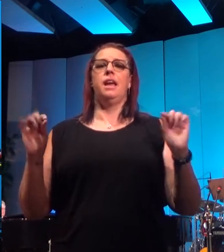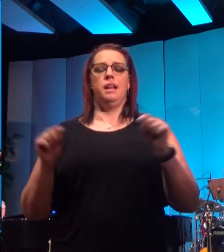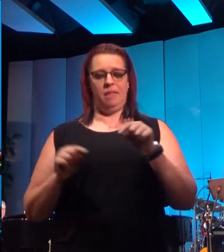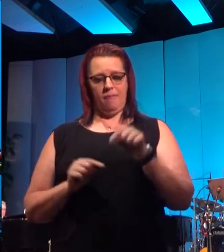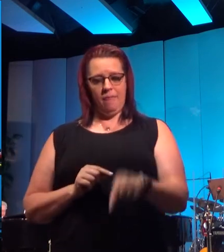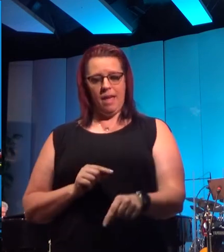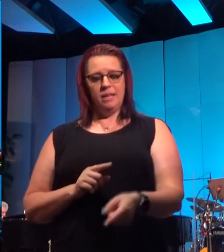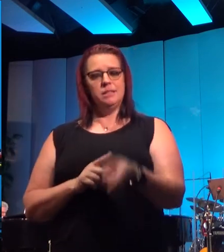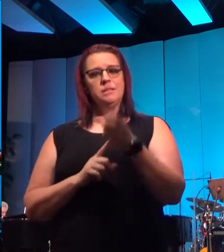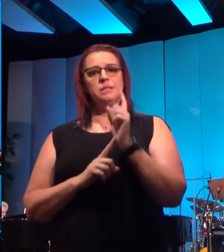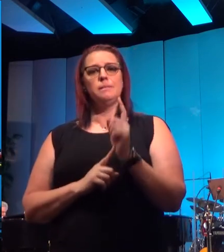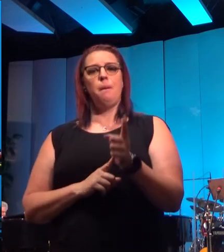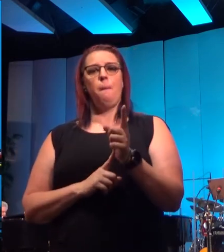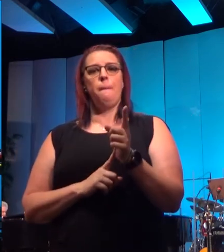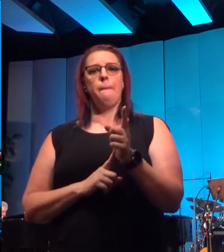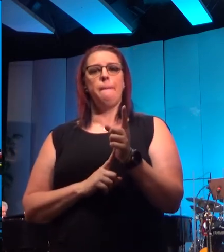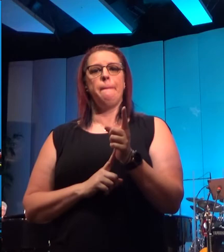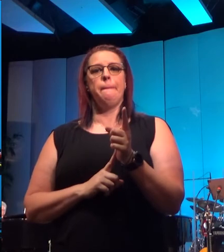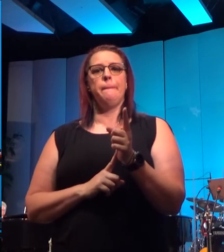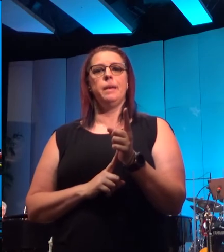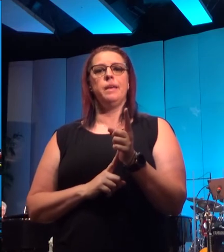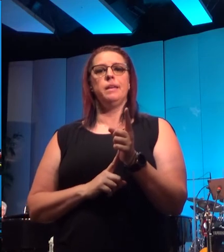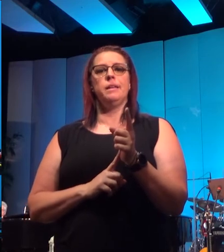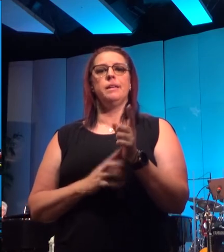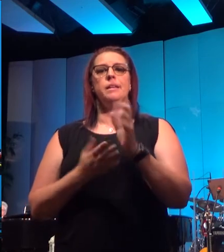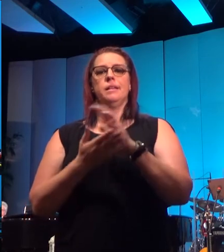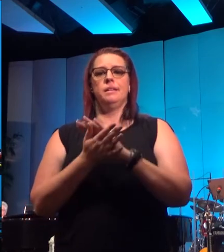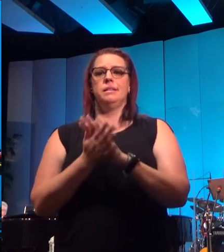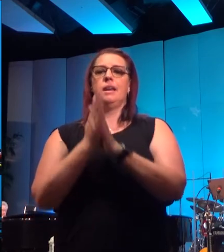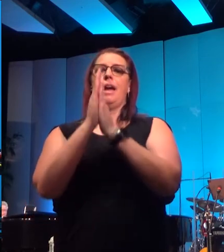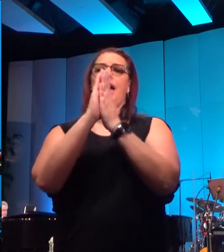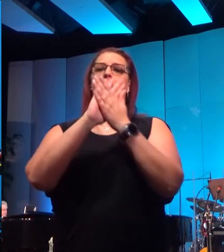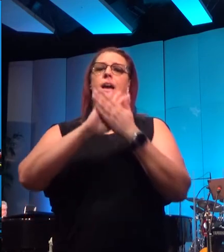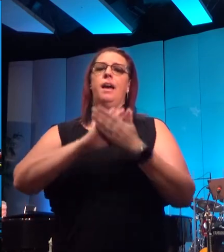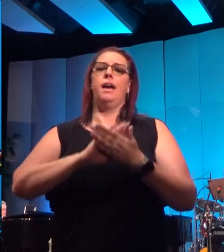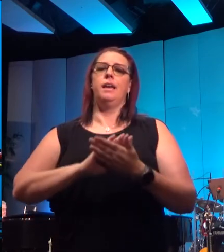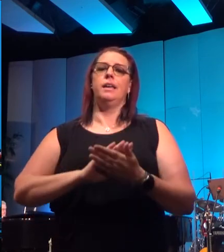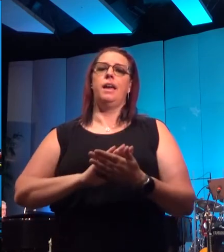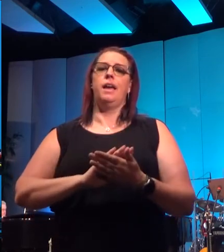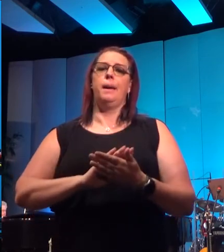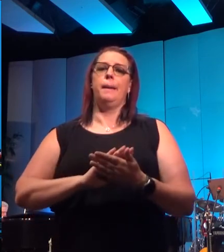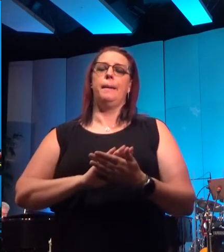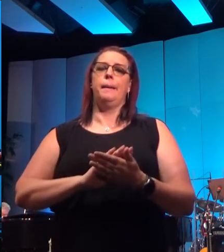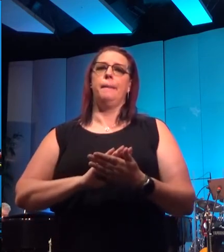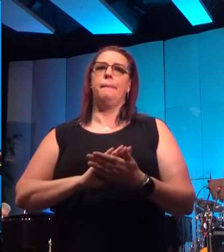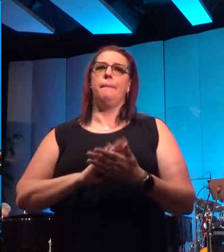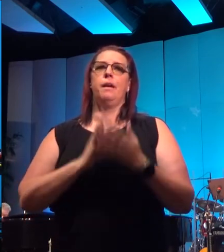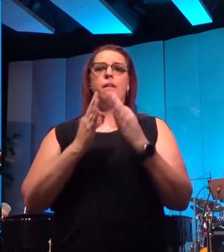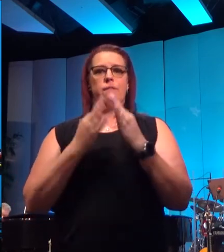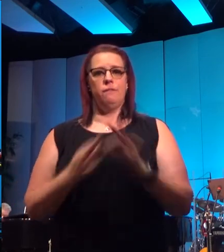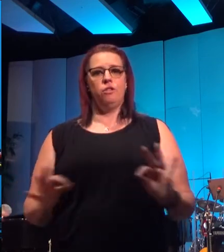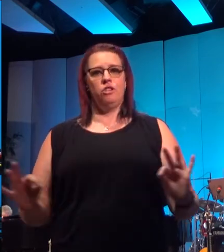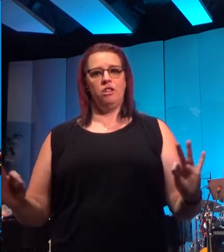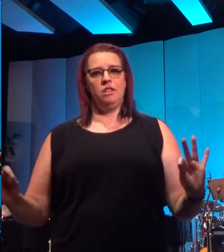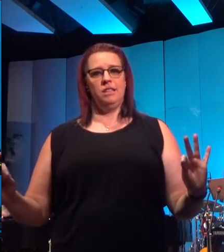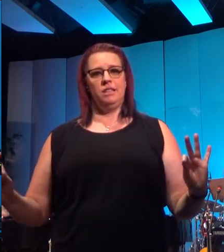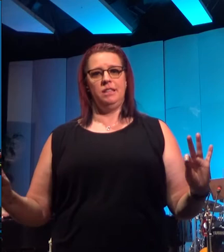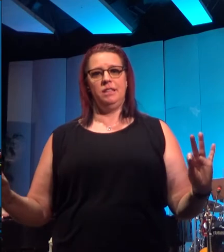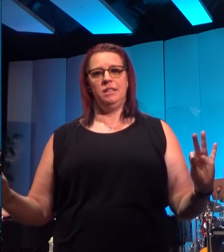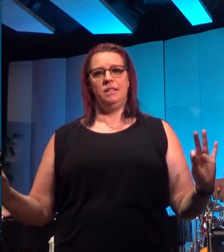In this moment, I am free.